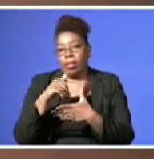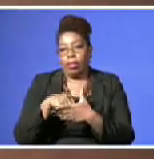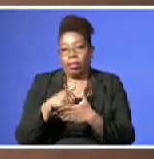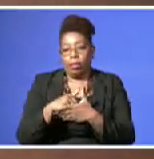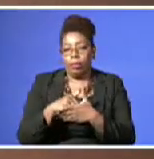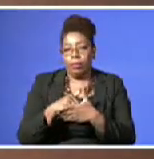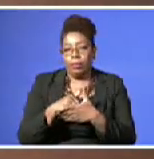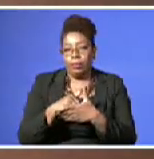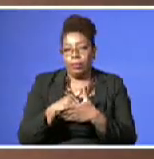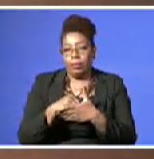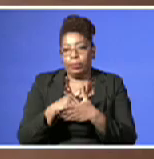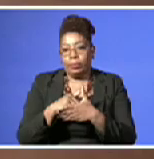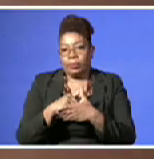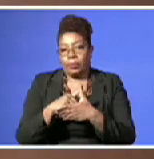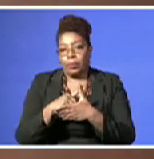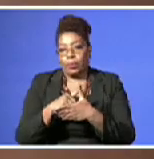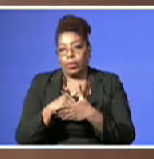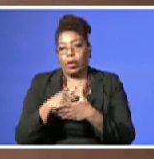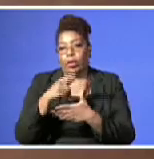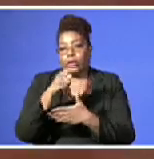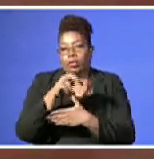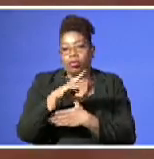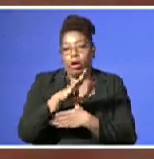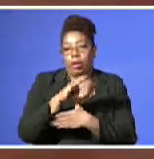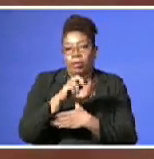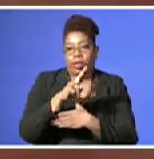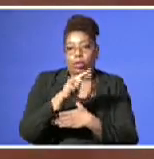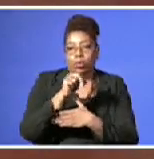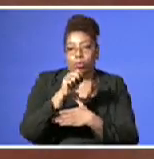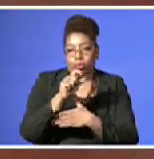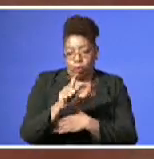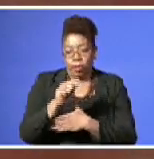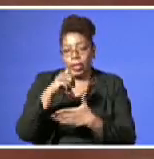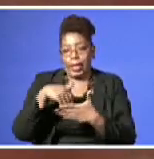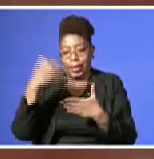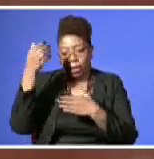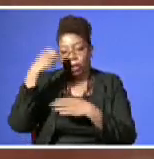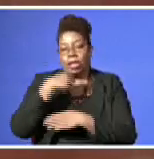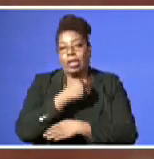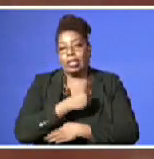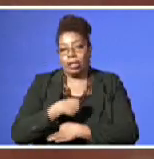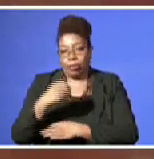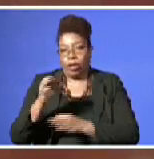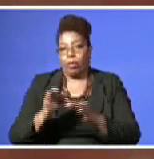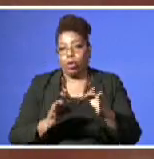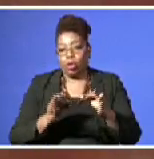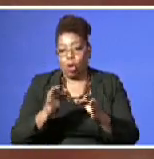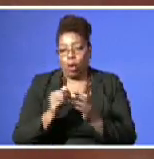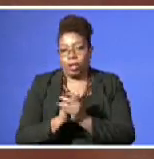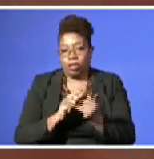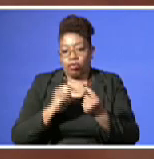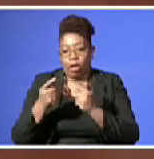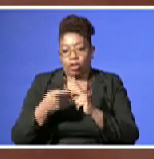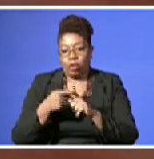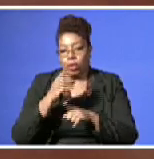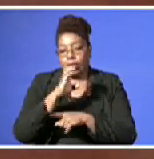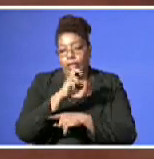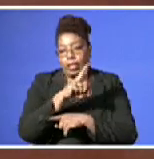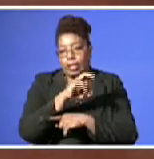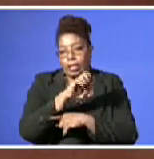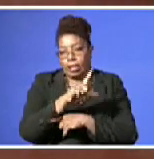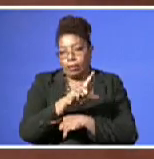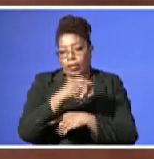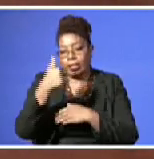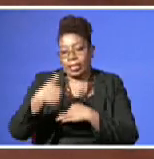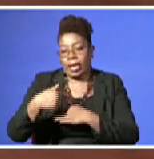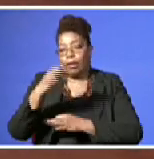Tribunal to the Civil Division of the Supreme Court. Now, once the functions of the tribunal are transferred to the civil side of the court, it will have